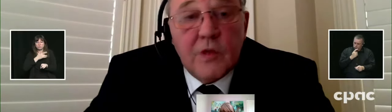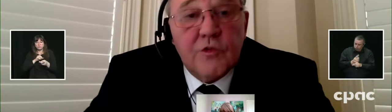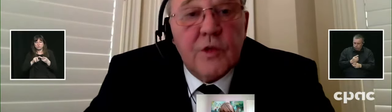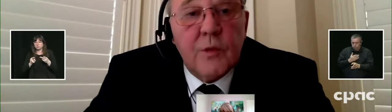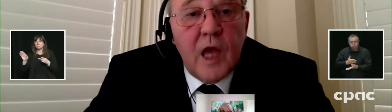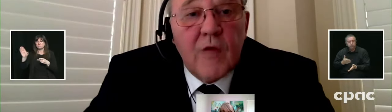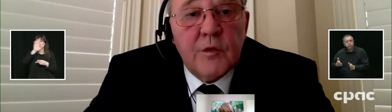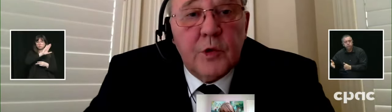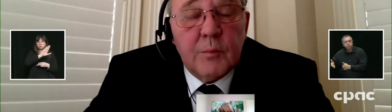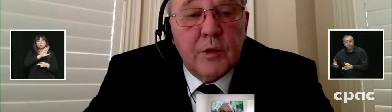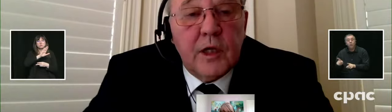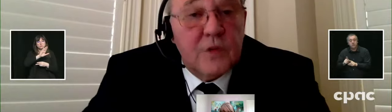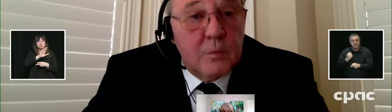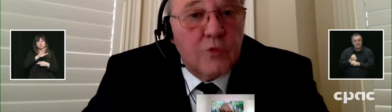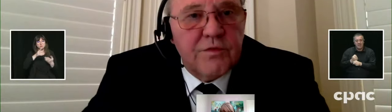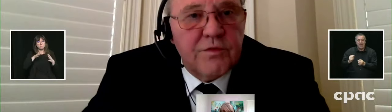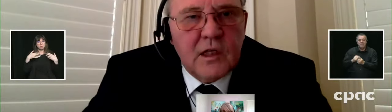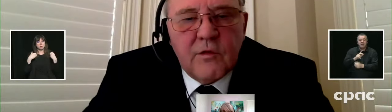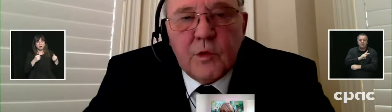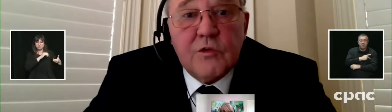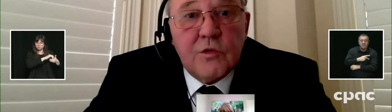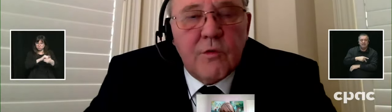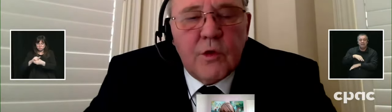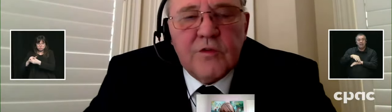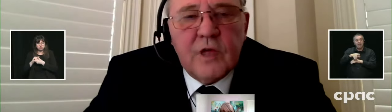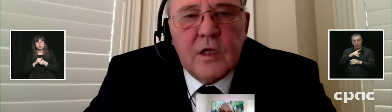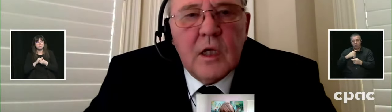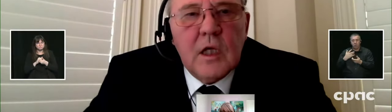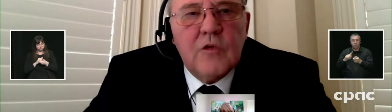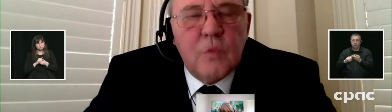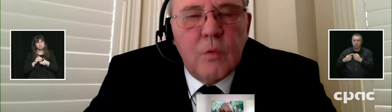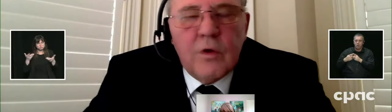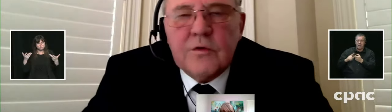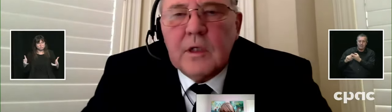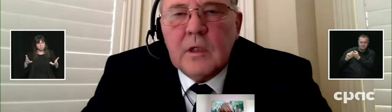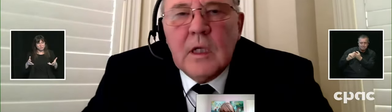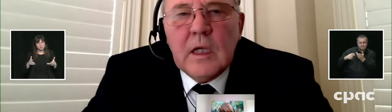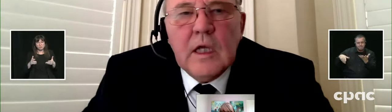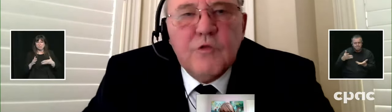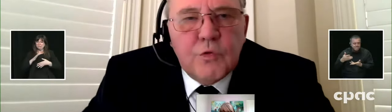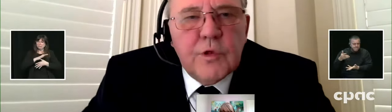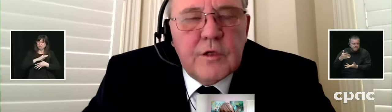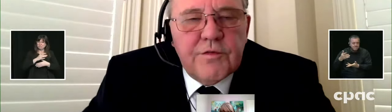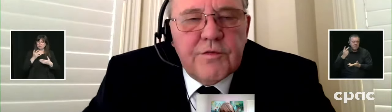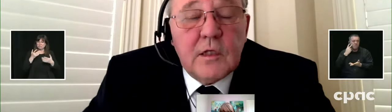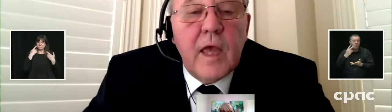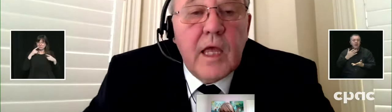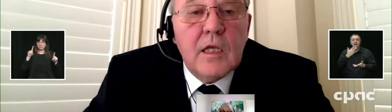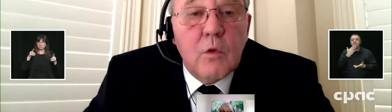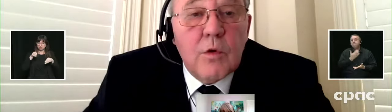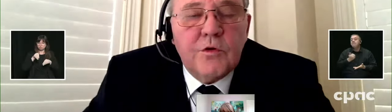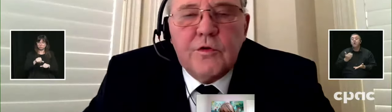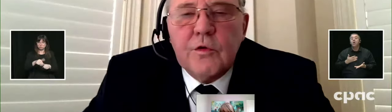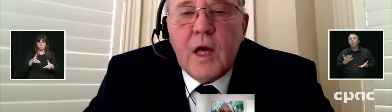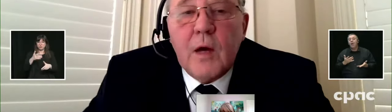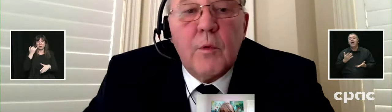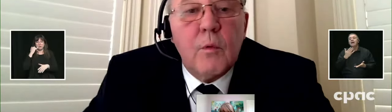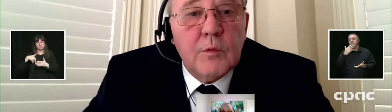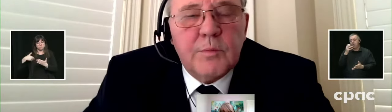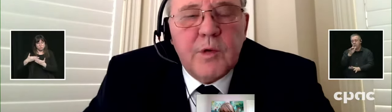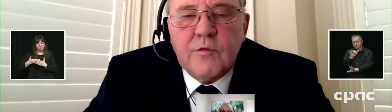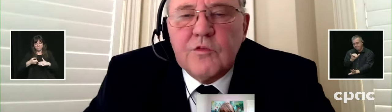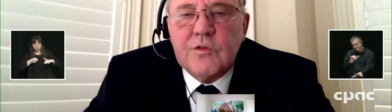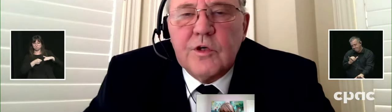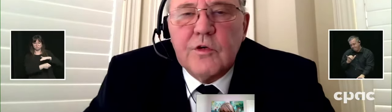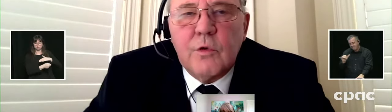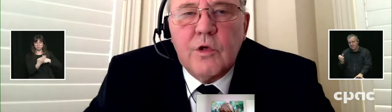ensure that the measures that we have put in place, the most effective of which, as I've already said, is quarantine, is truly effective. And in order to do that, we're